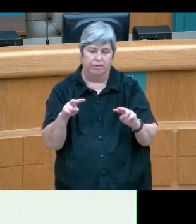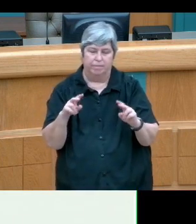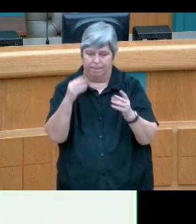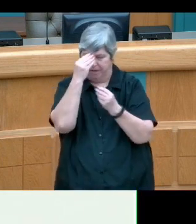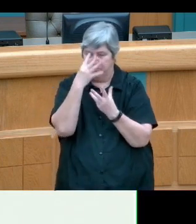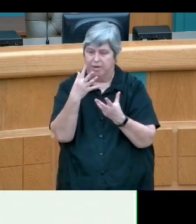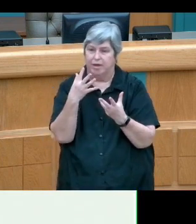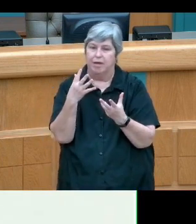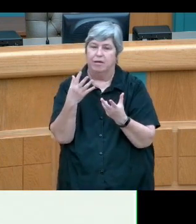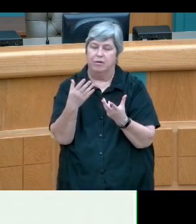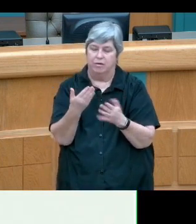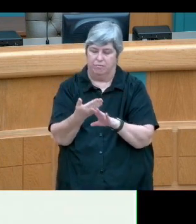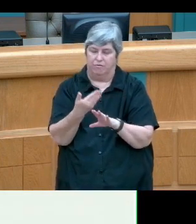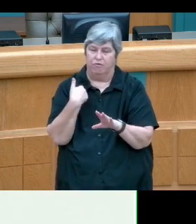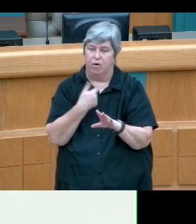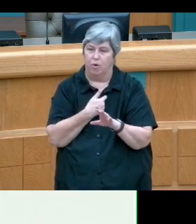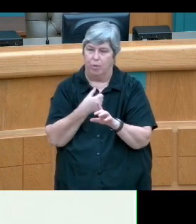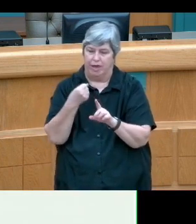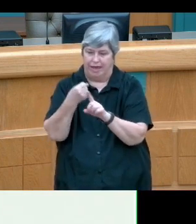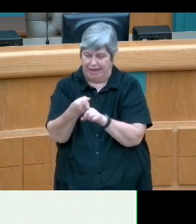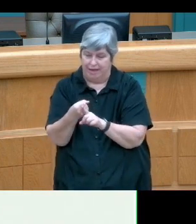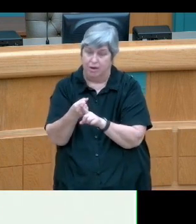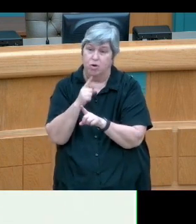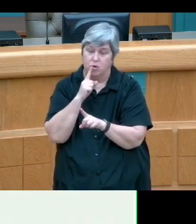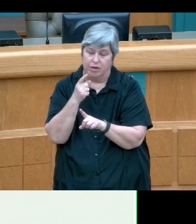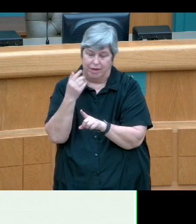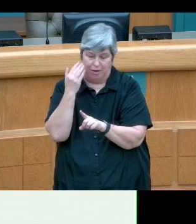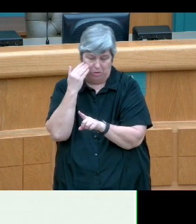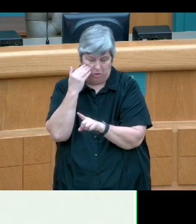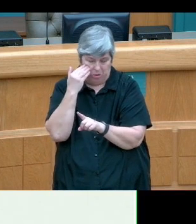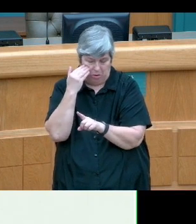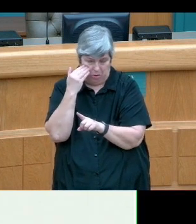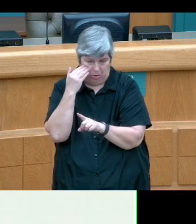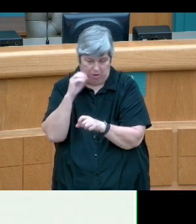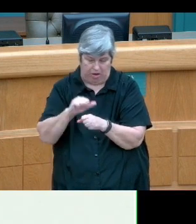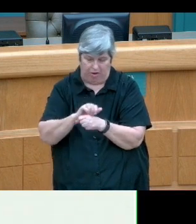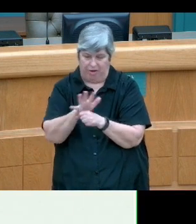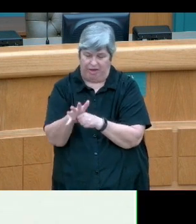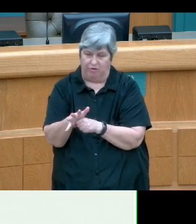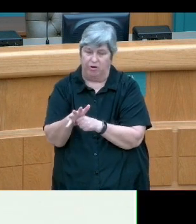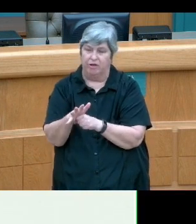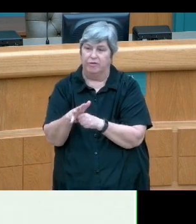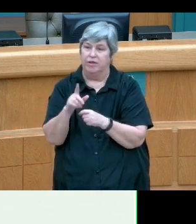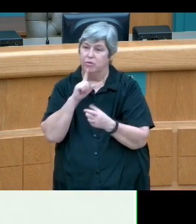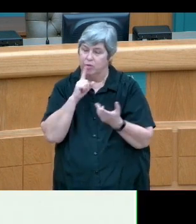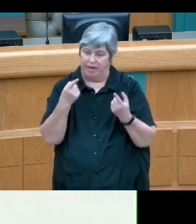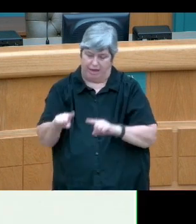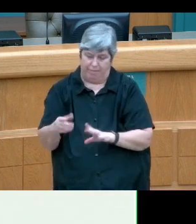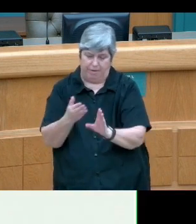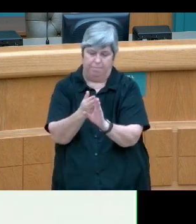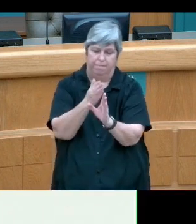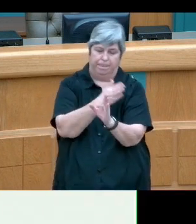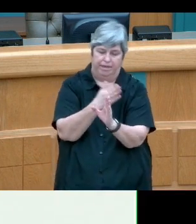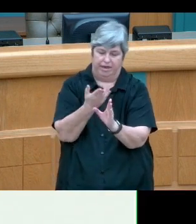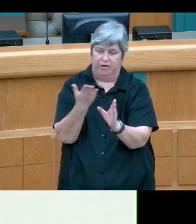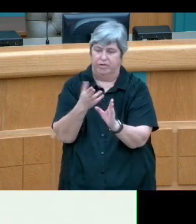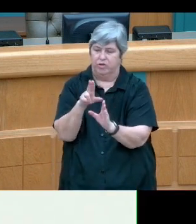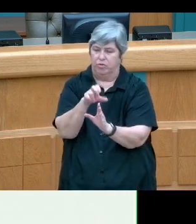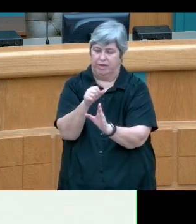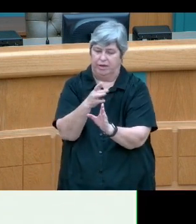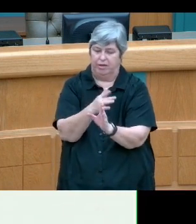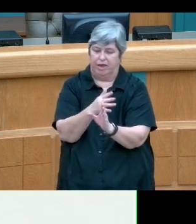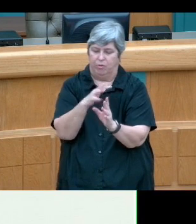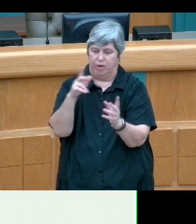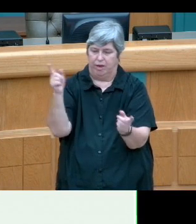here before we hit the realization that COVID-19 is real and it's here in the United States. And